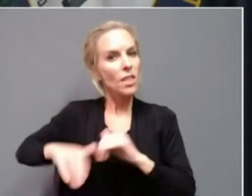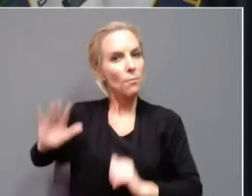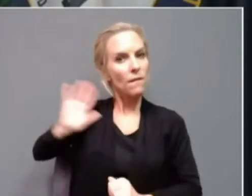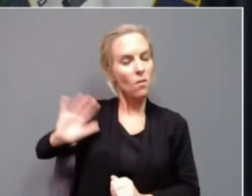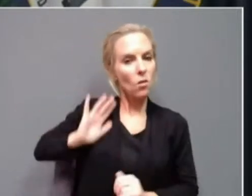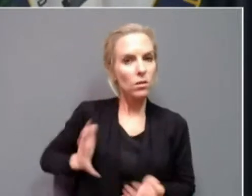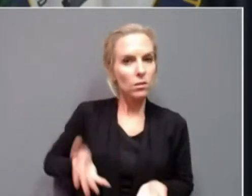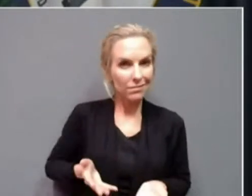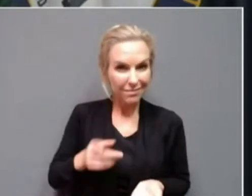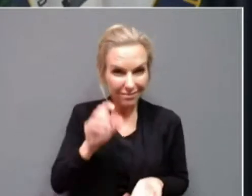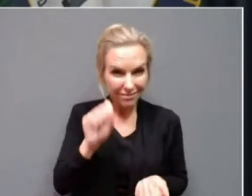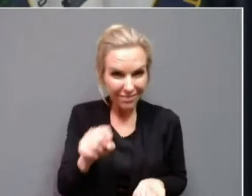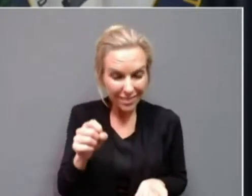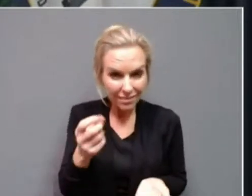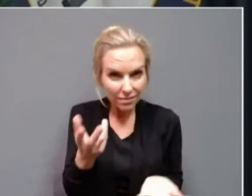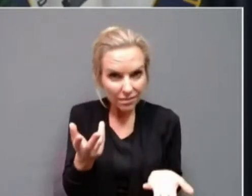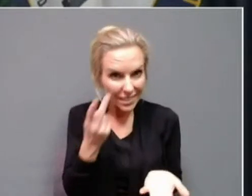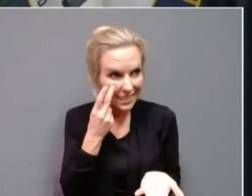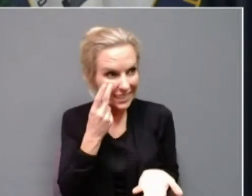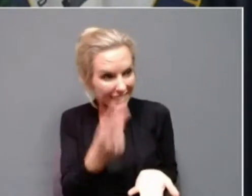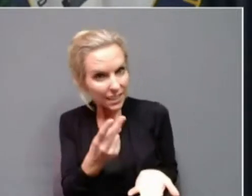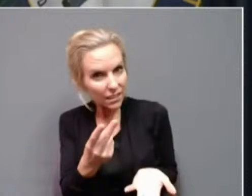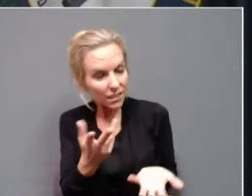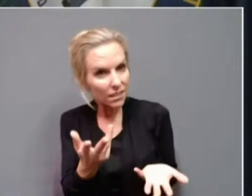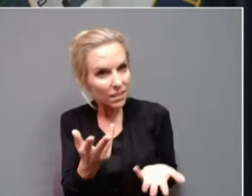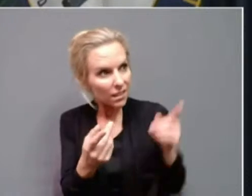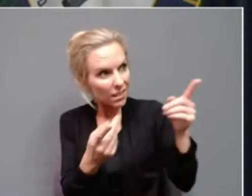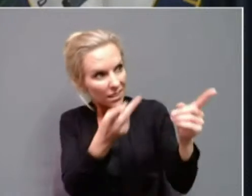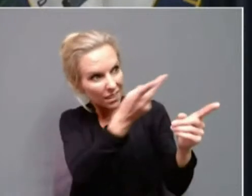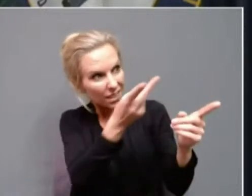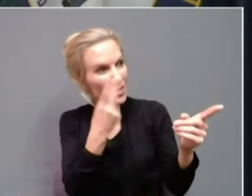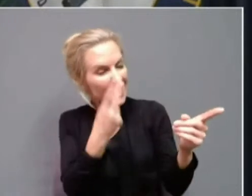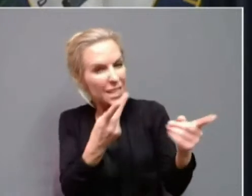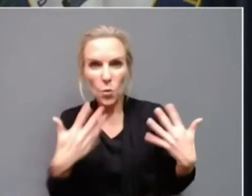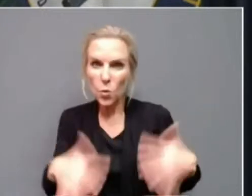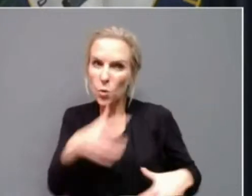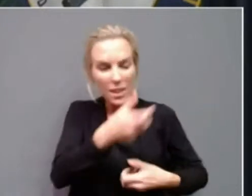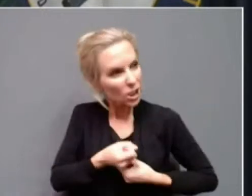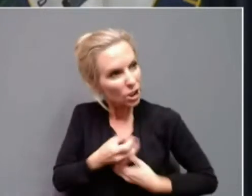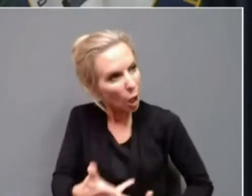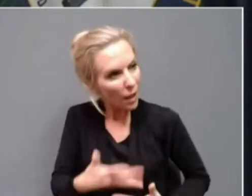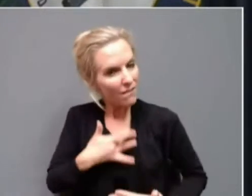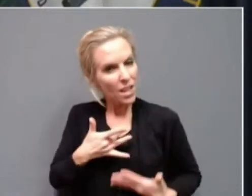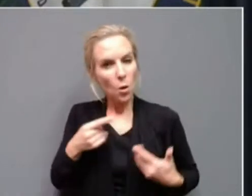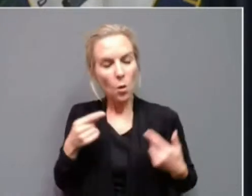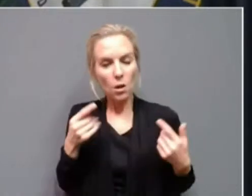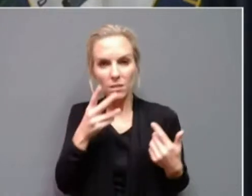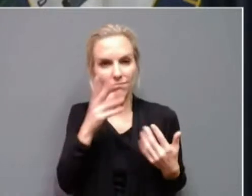it, but I could see the exhaustion and the pain in their eyes.